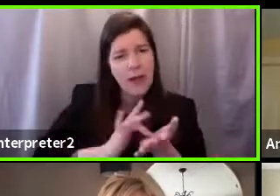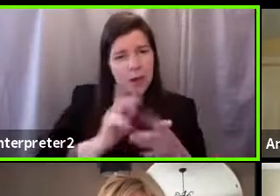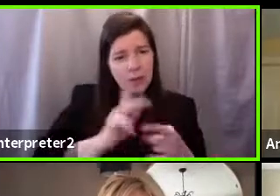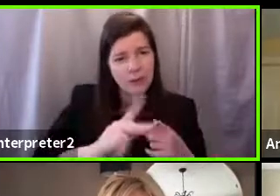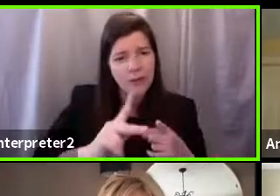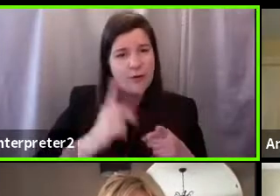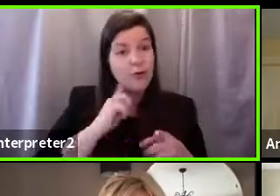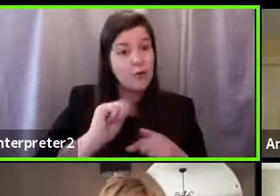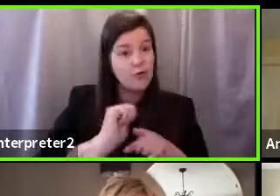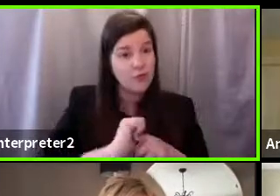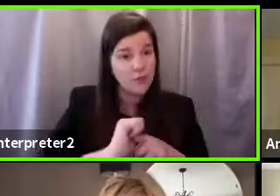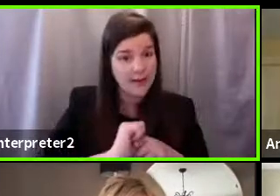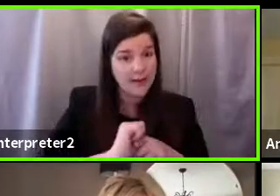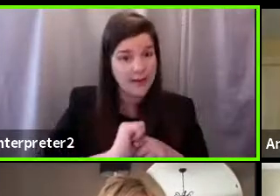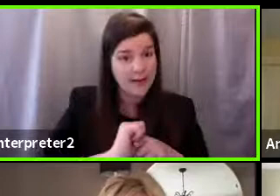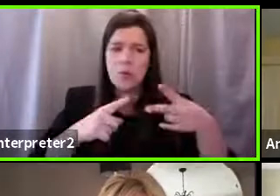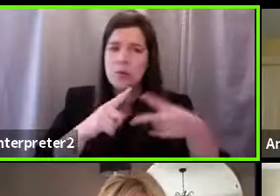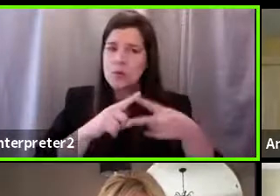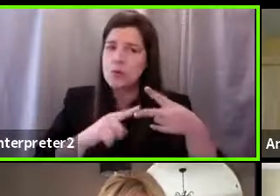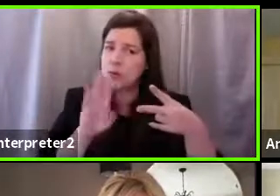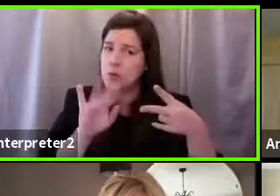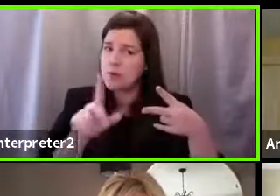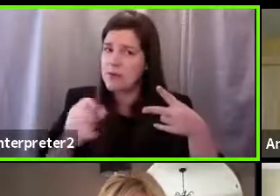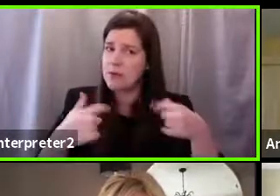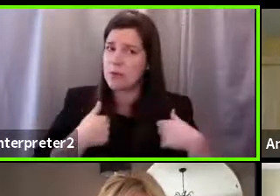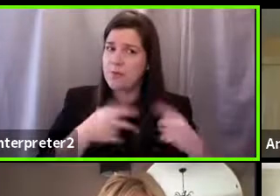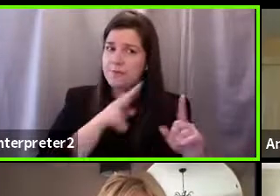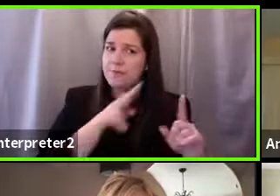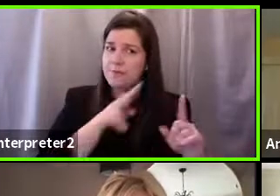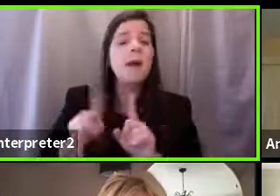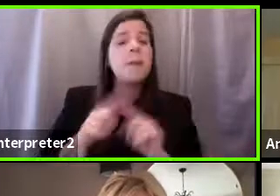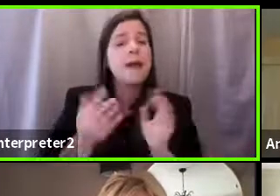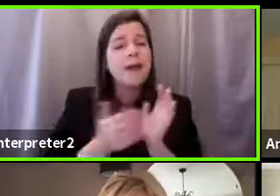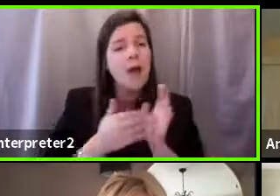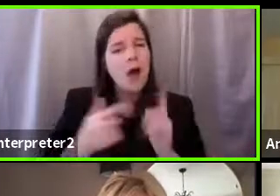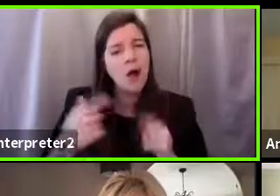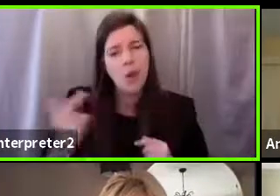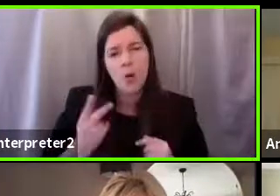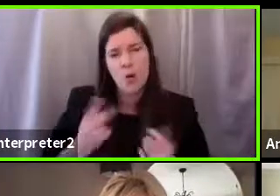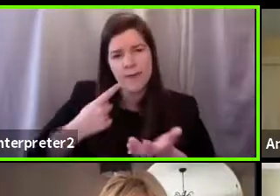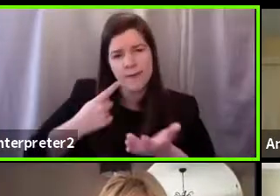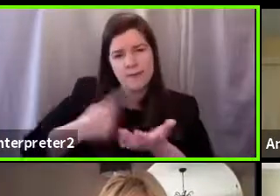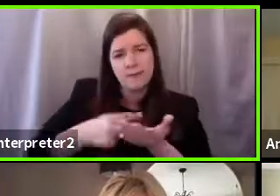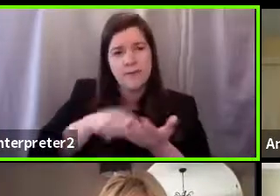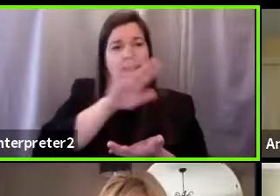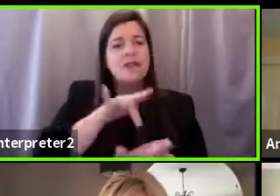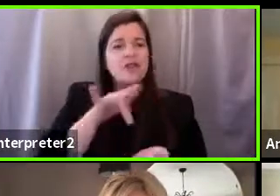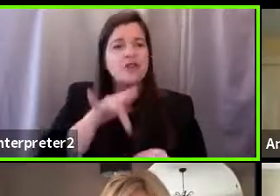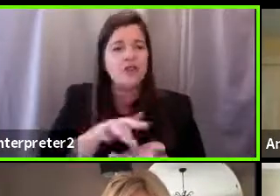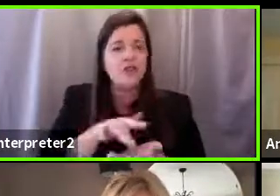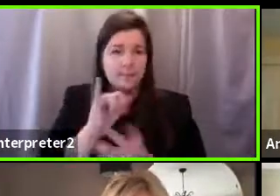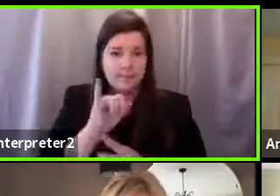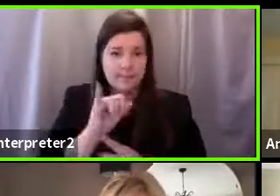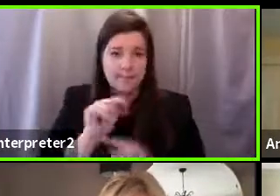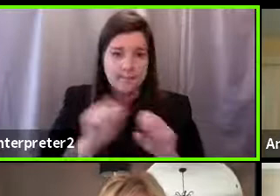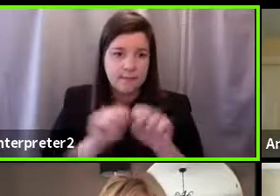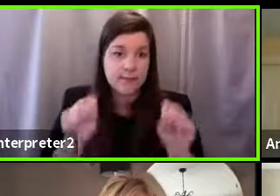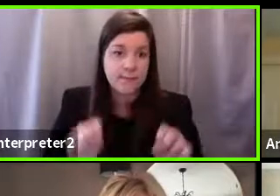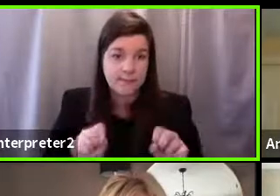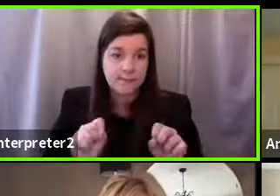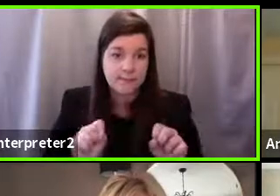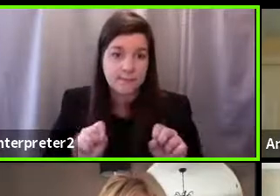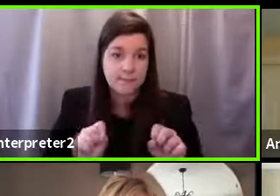And so one of the things that I think would be helpful as we talk about a centralized IT system is